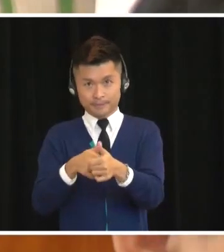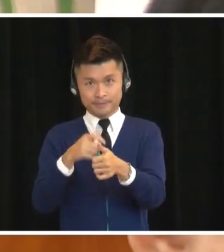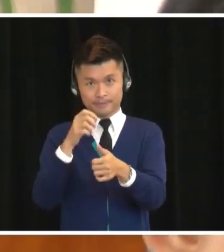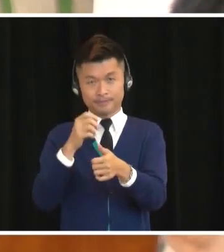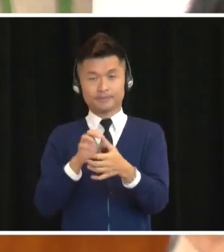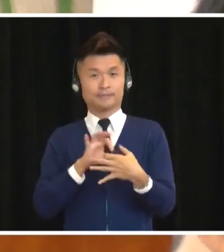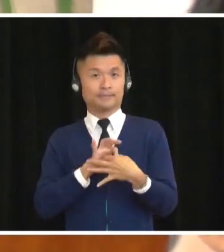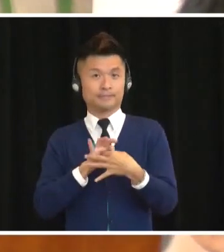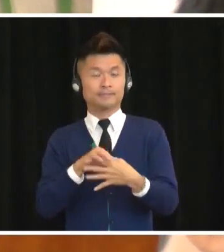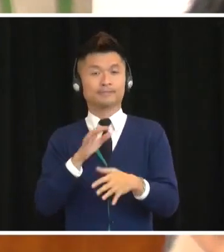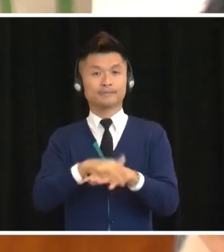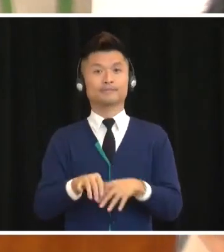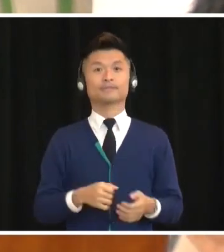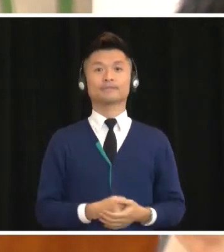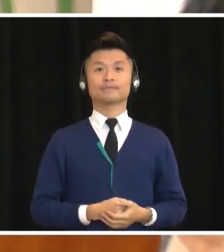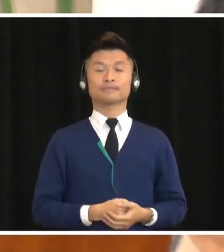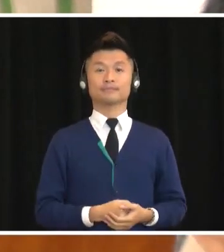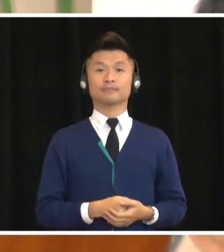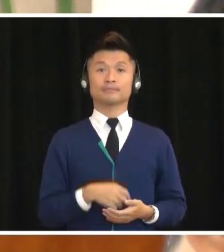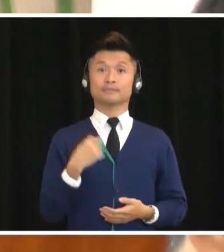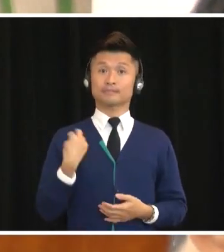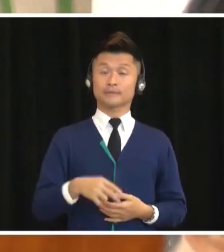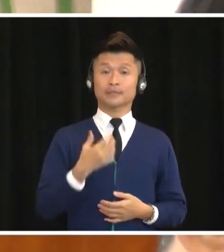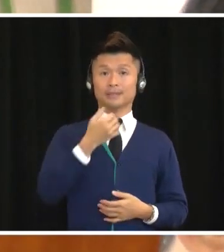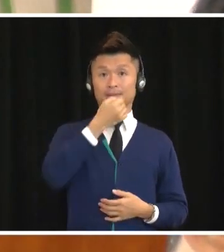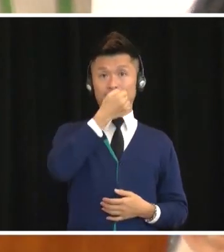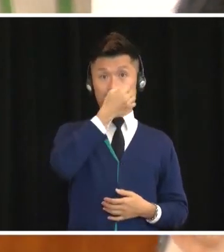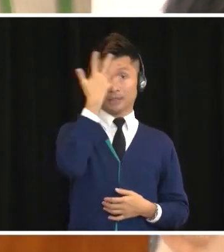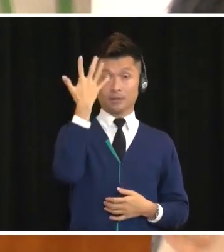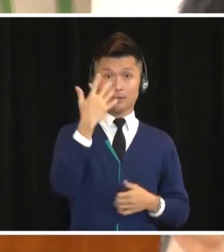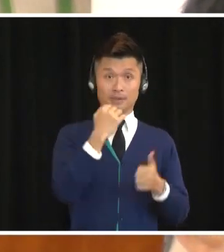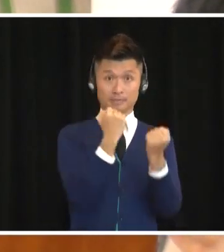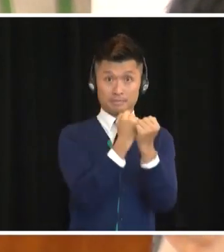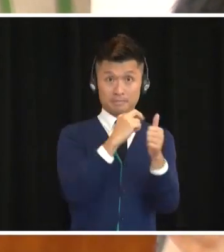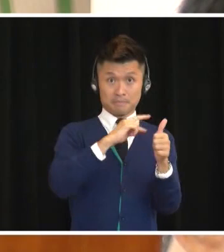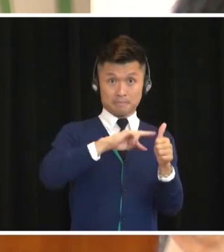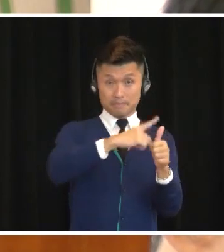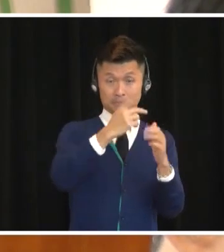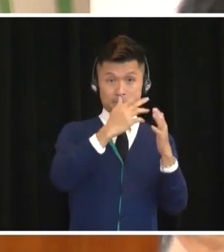correctional schools, social workers will follow up with them.